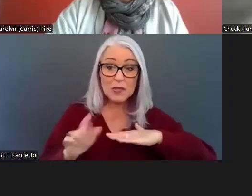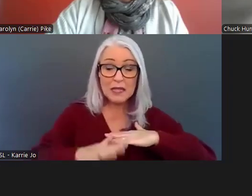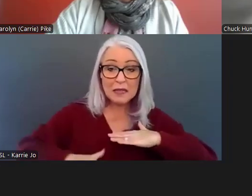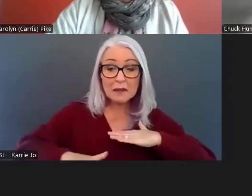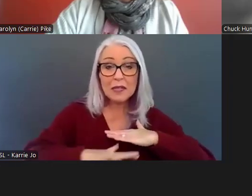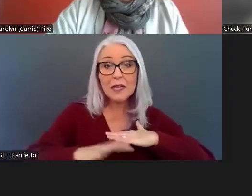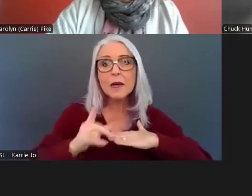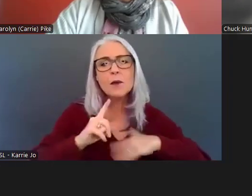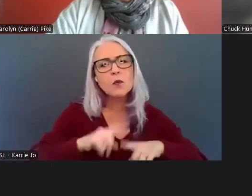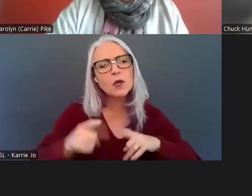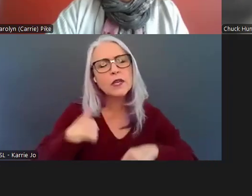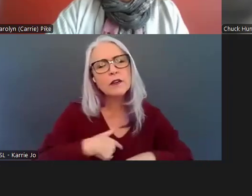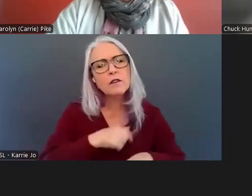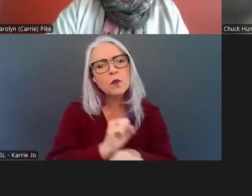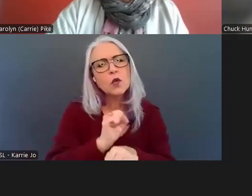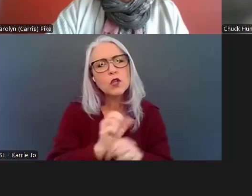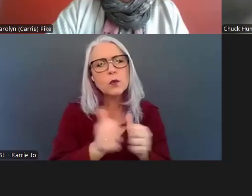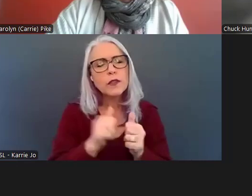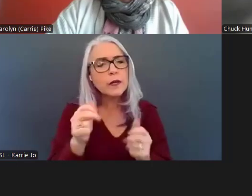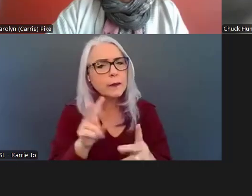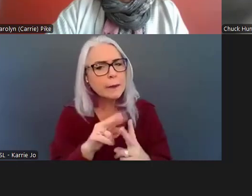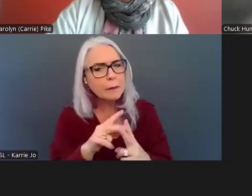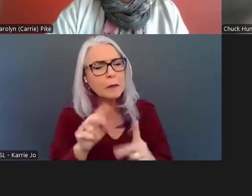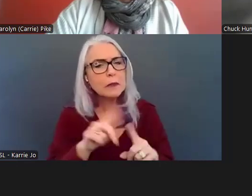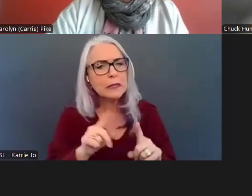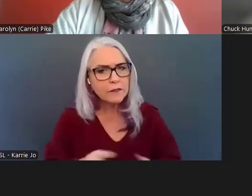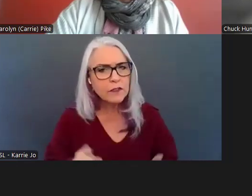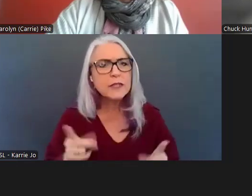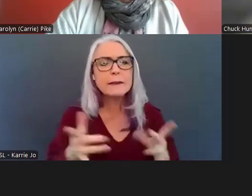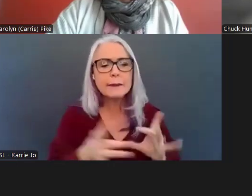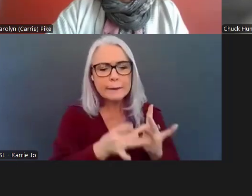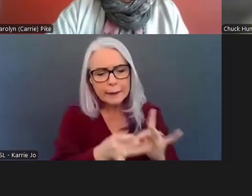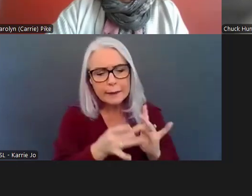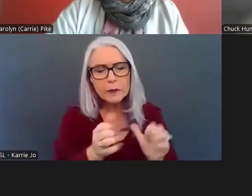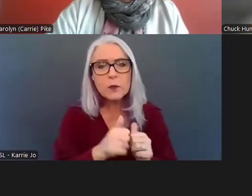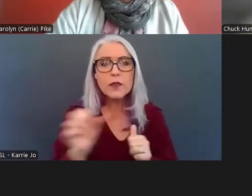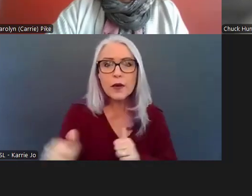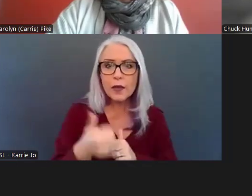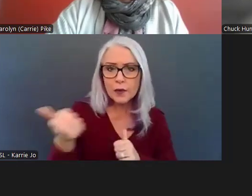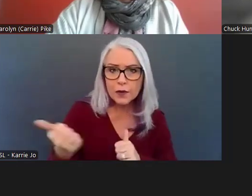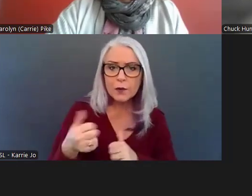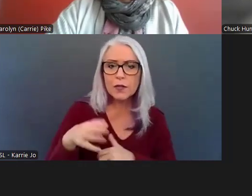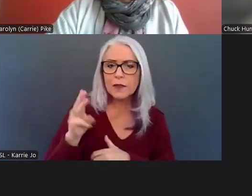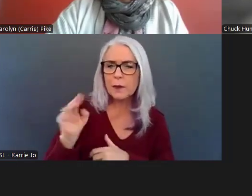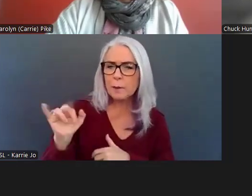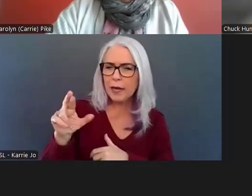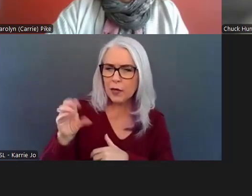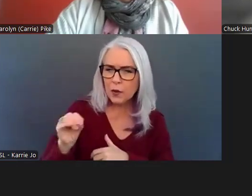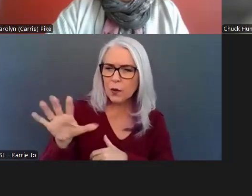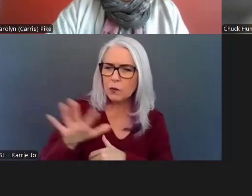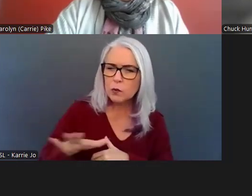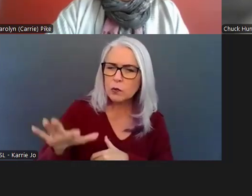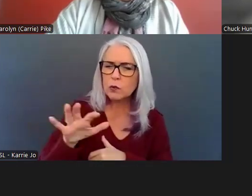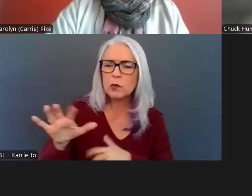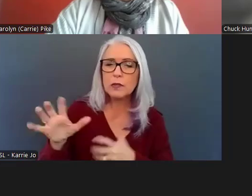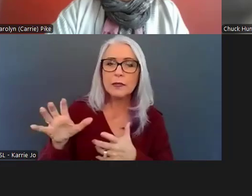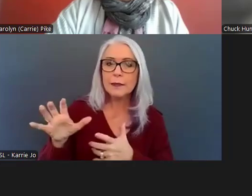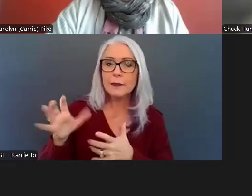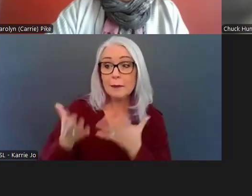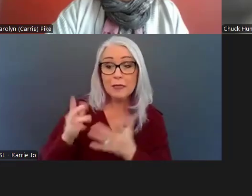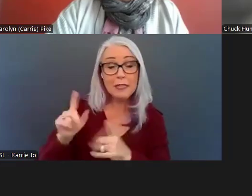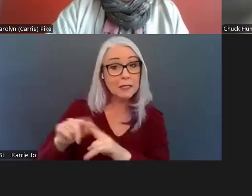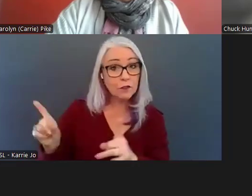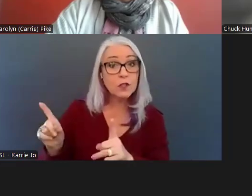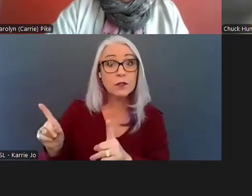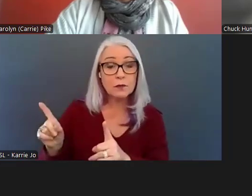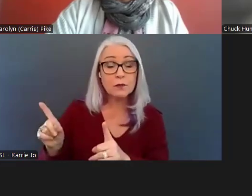where, it clearly was on a disadvantage relative to others based on like the mycorrhizal community being a bit different. But I think, what we found is that